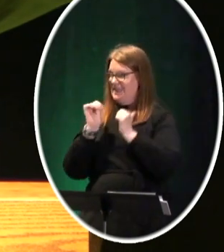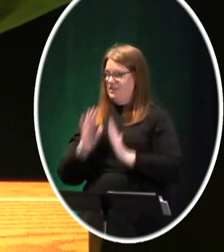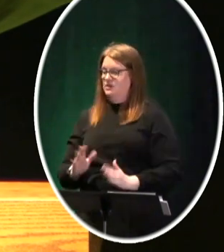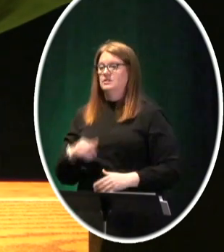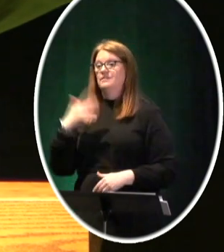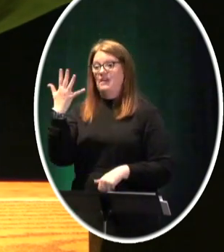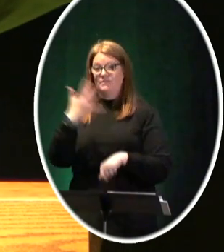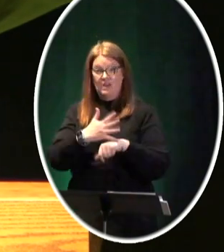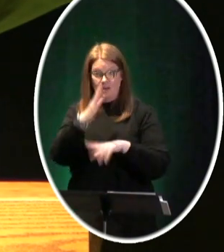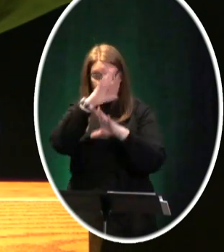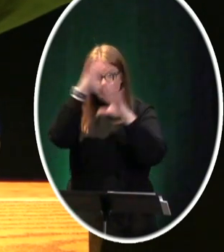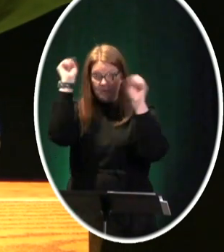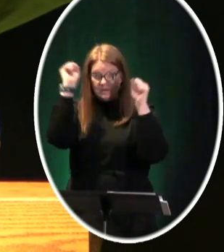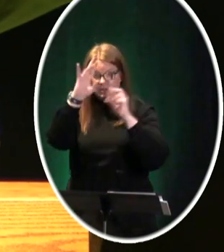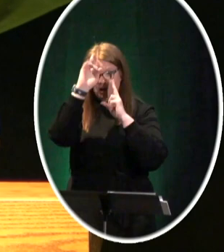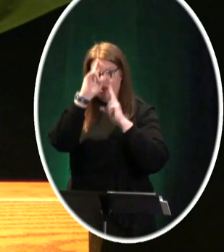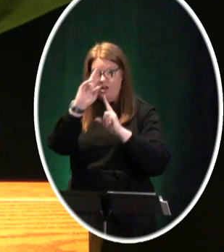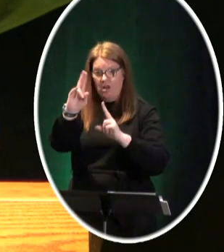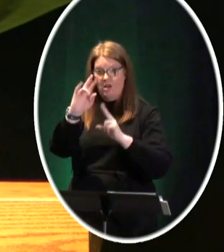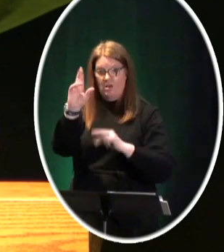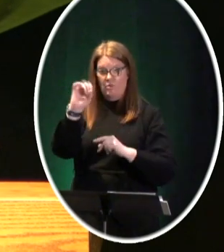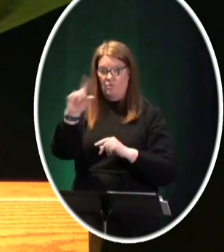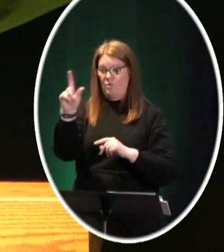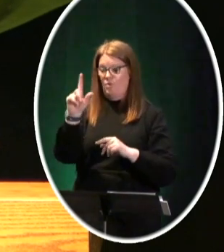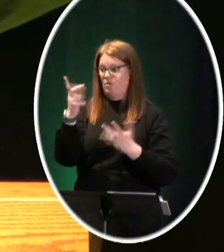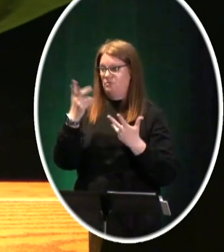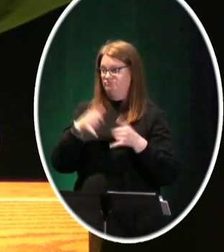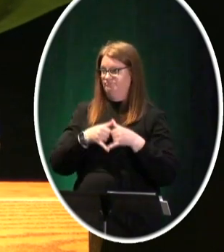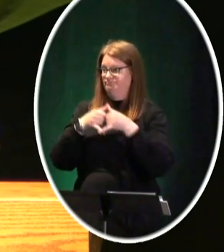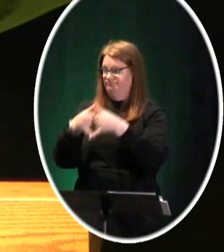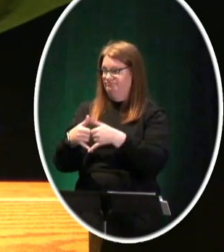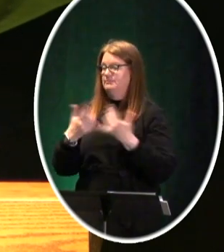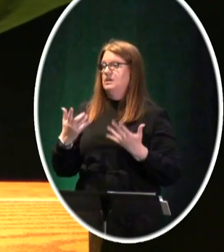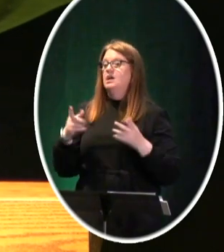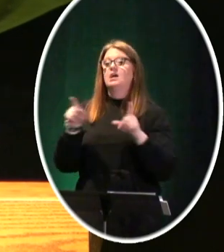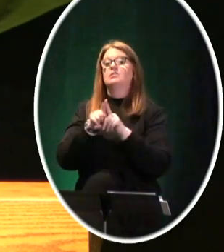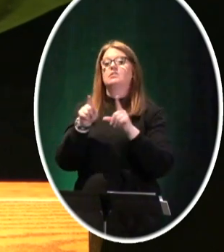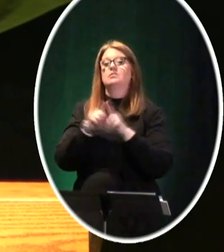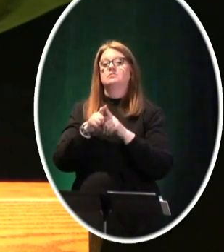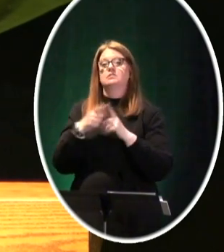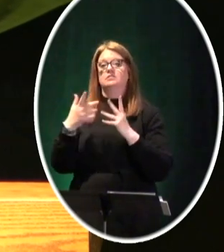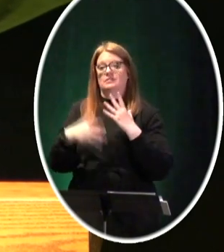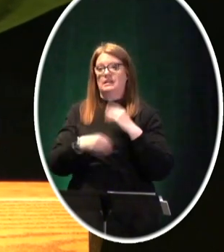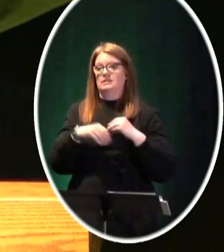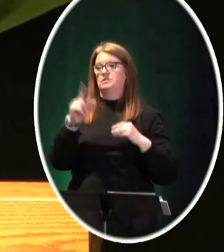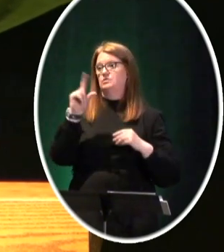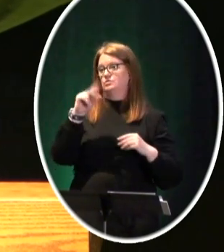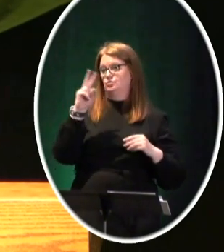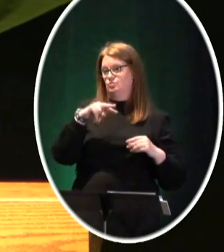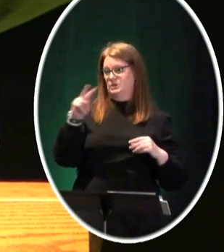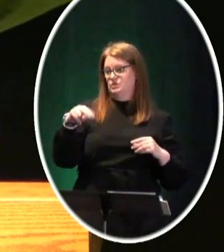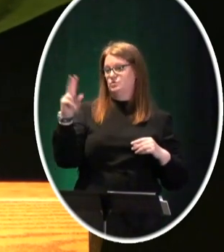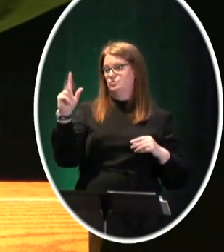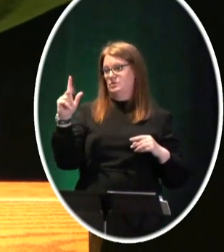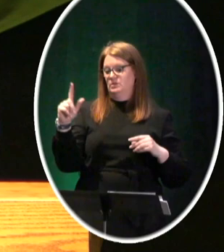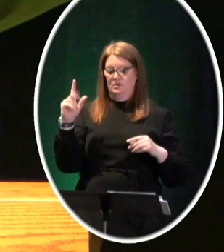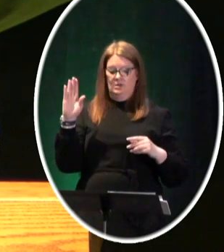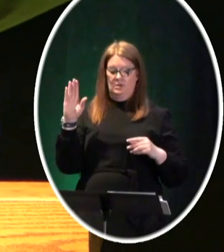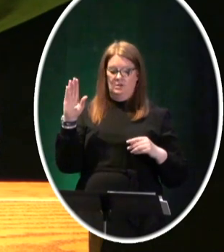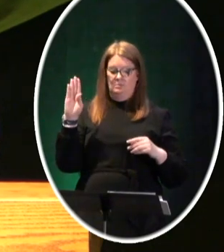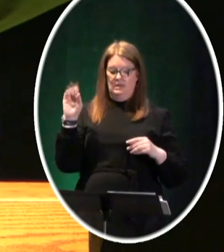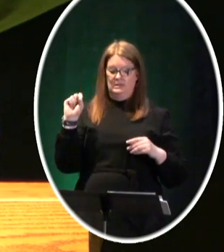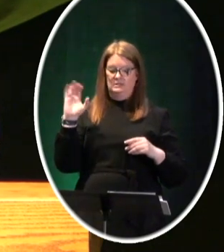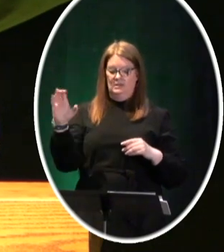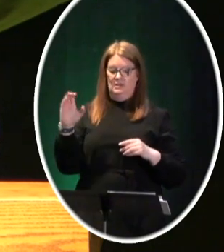five-time President's Honor Roll awardee and was named to the 2022-23 BSC